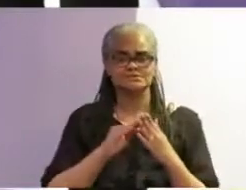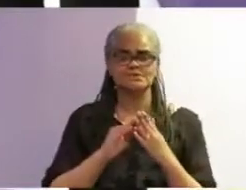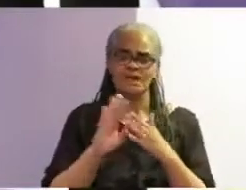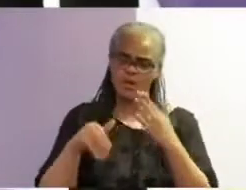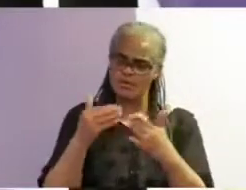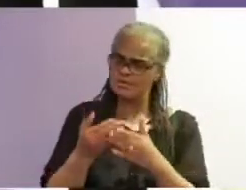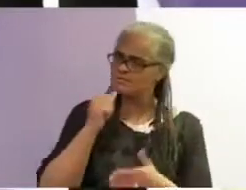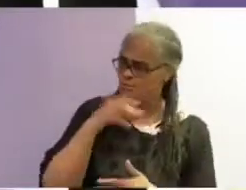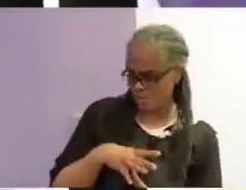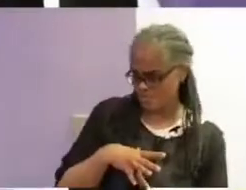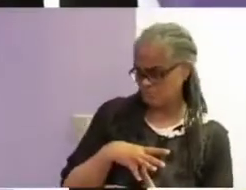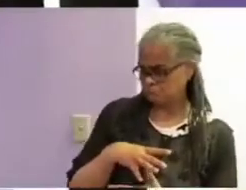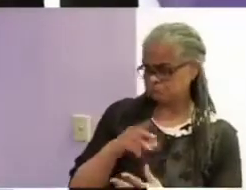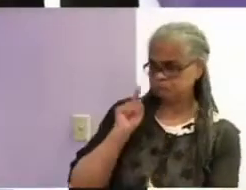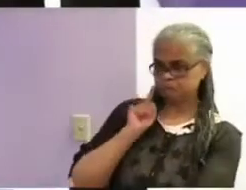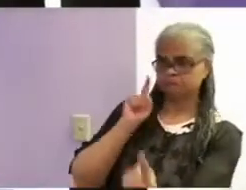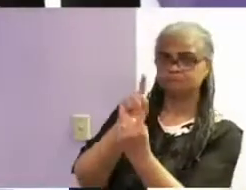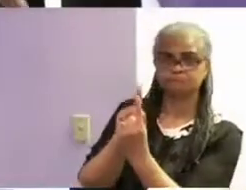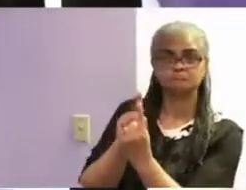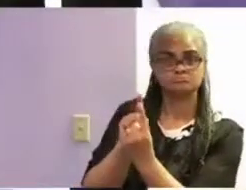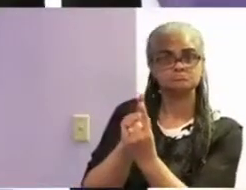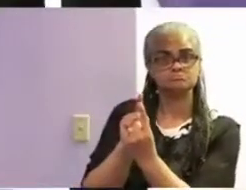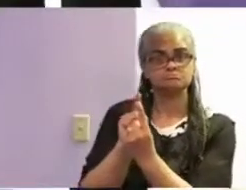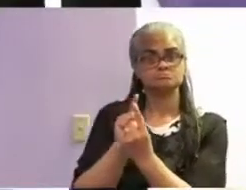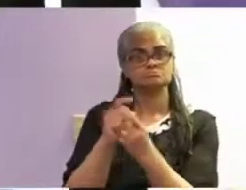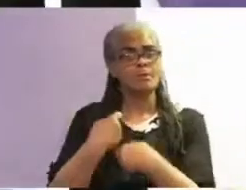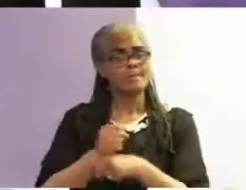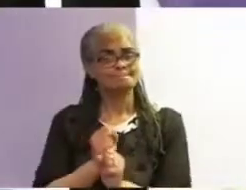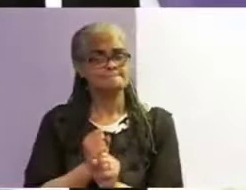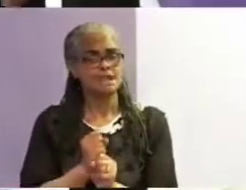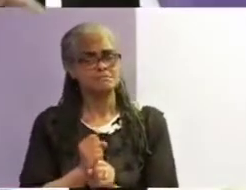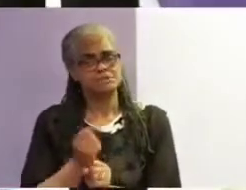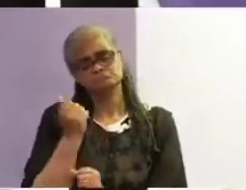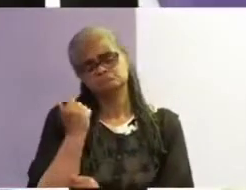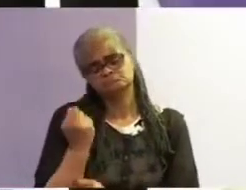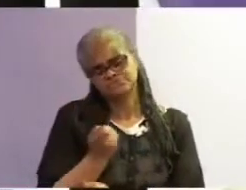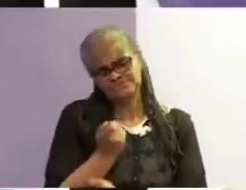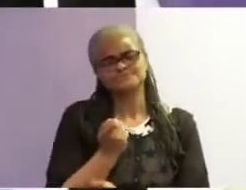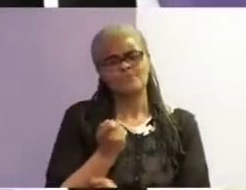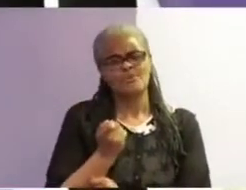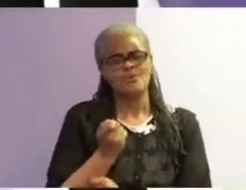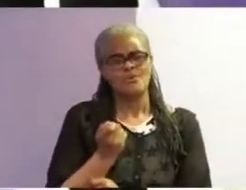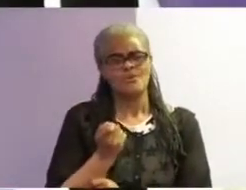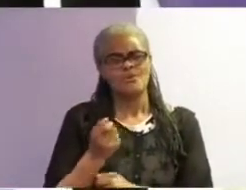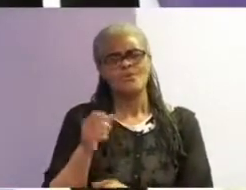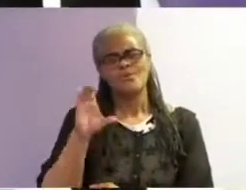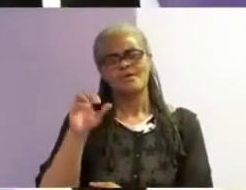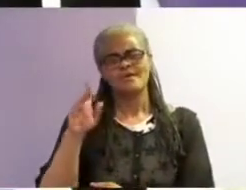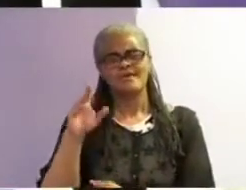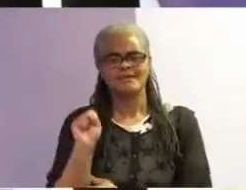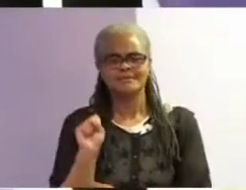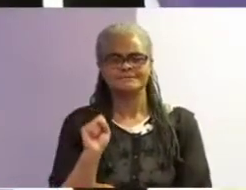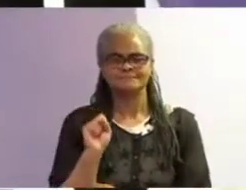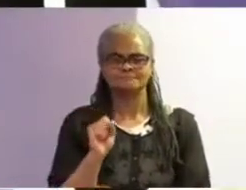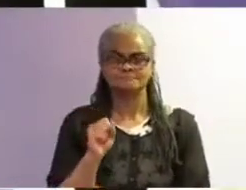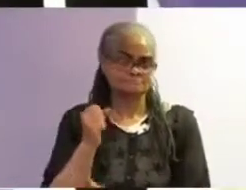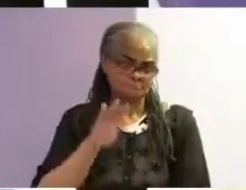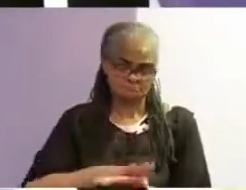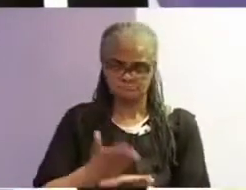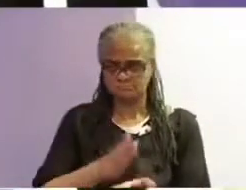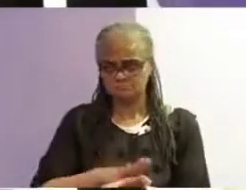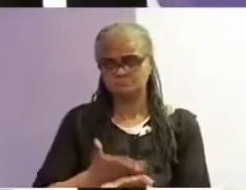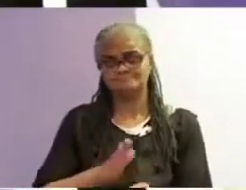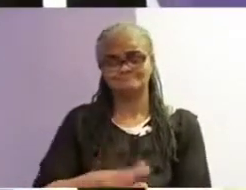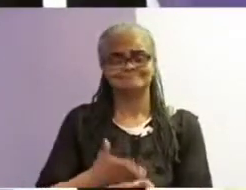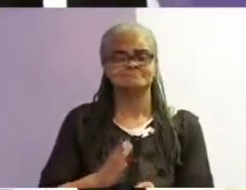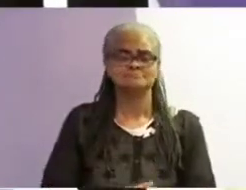he told the woman, without being too polite, he said, make me a little cake. He said, I'm going to make me a cake, and I'm going to die,